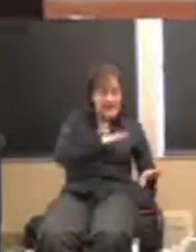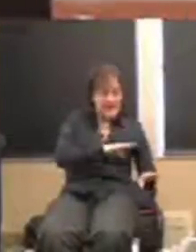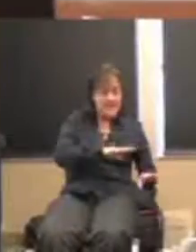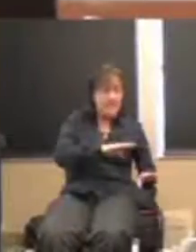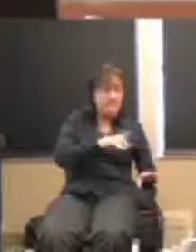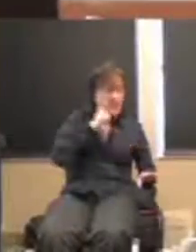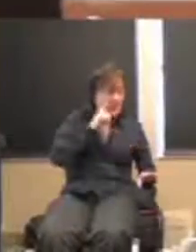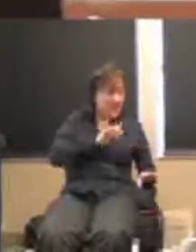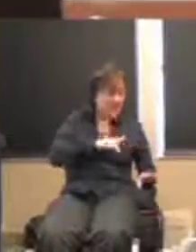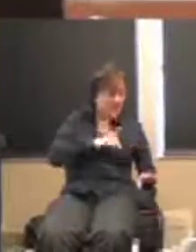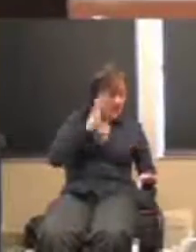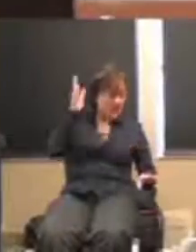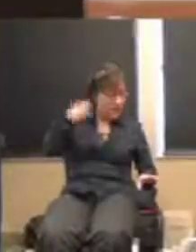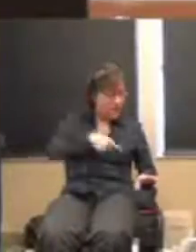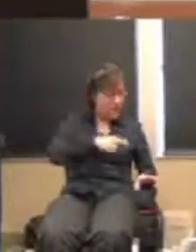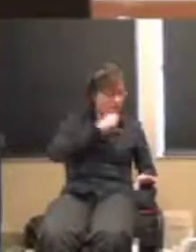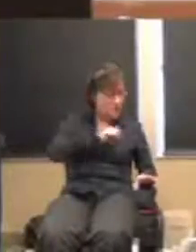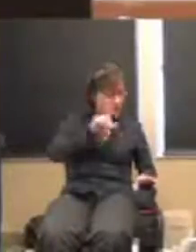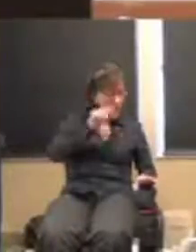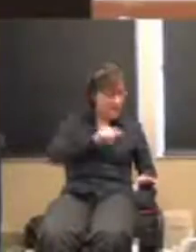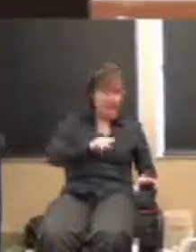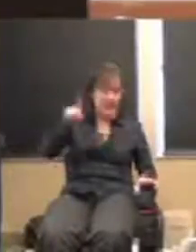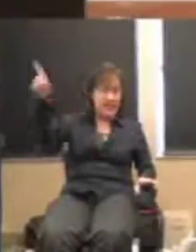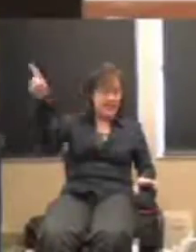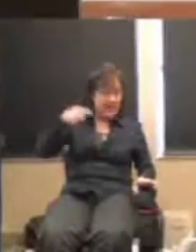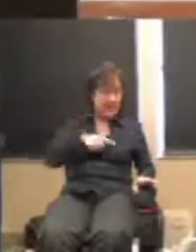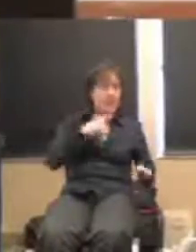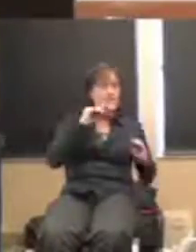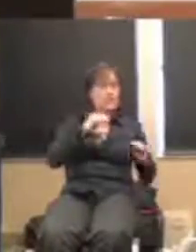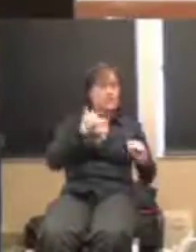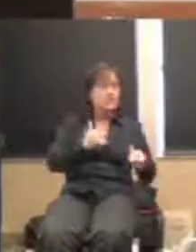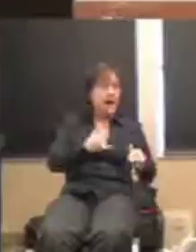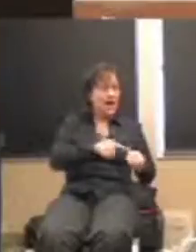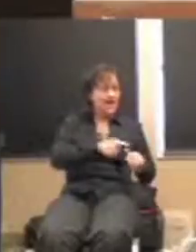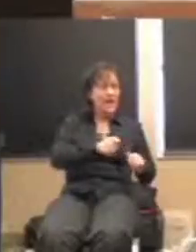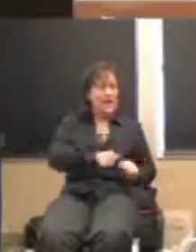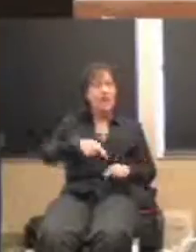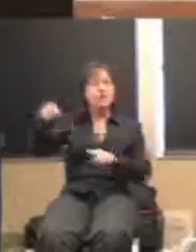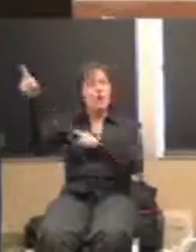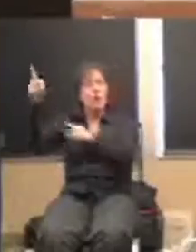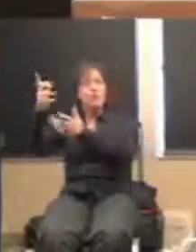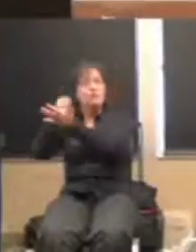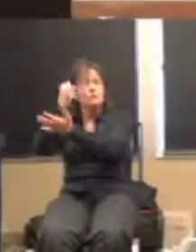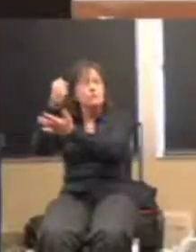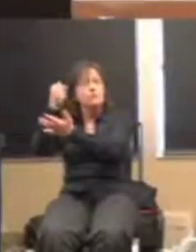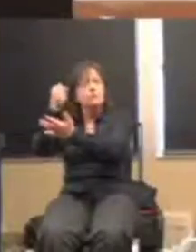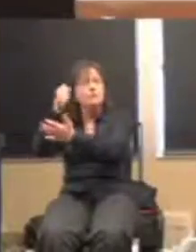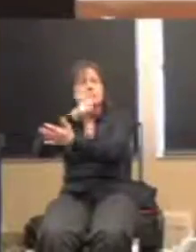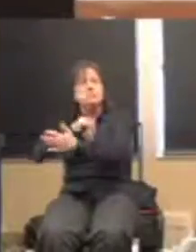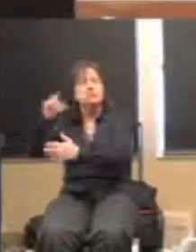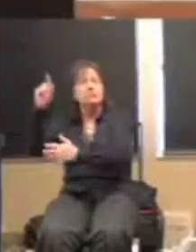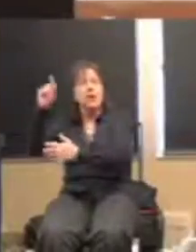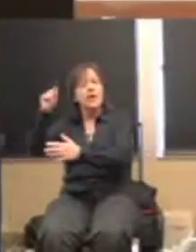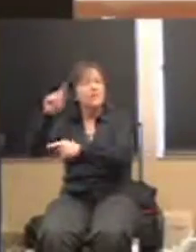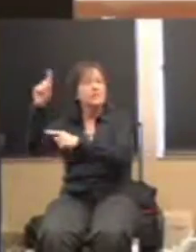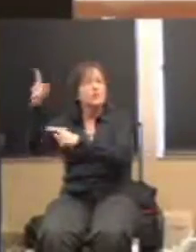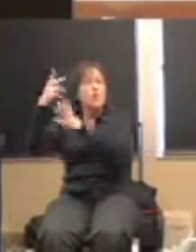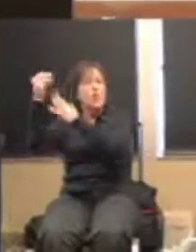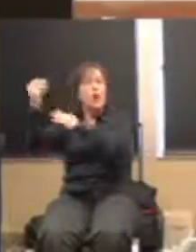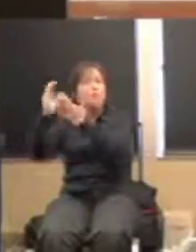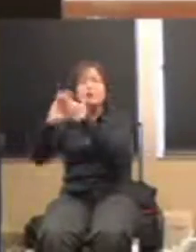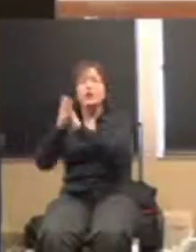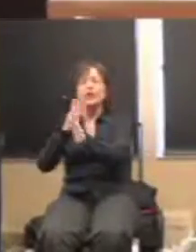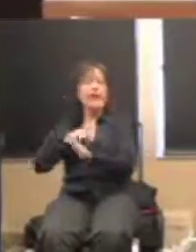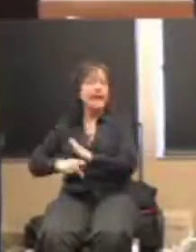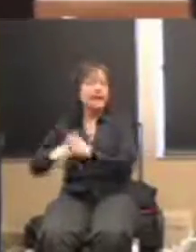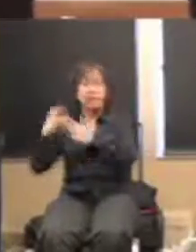as 20-year-olds. So what can we teach now that they can use when they're 20 at Burger King? Because when you're